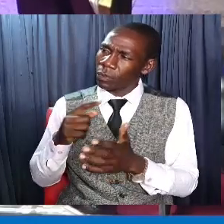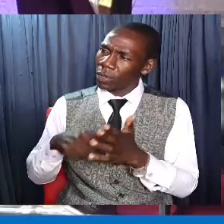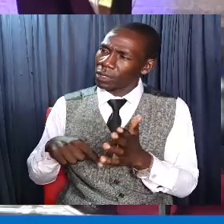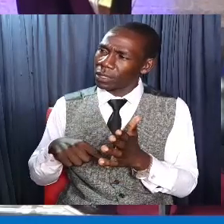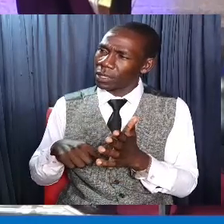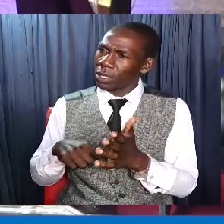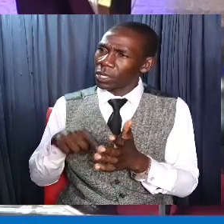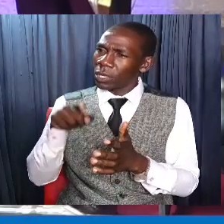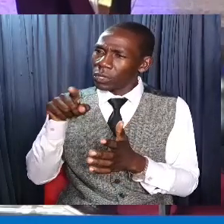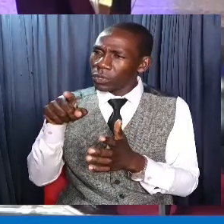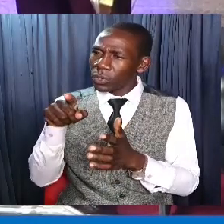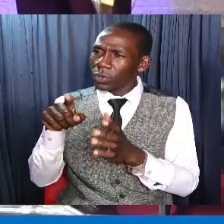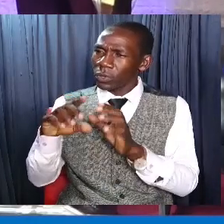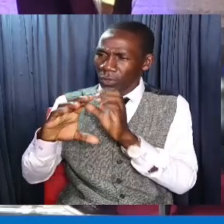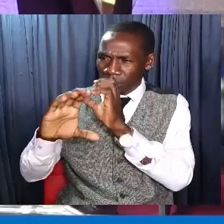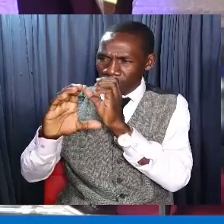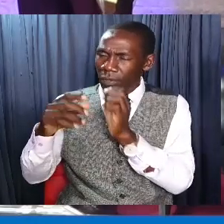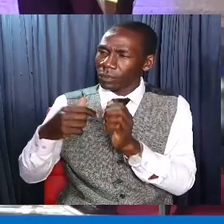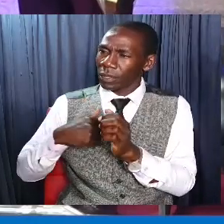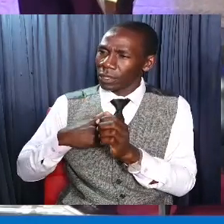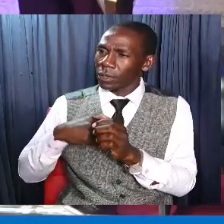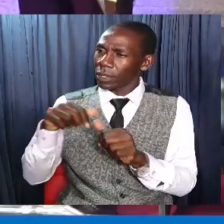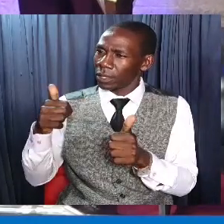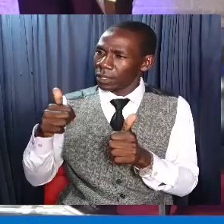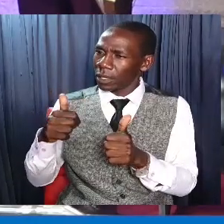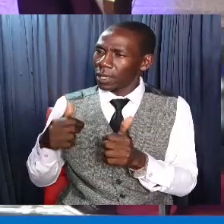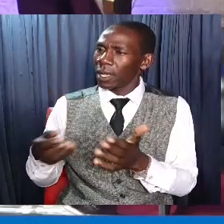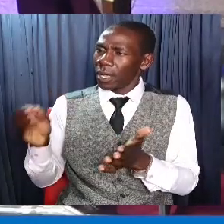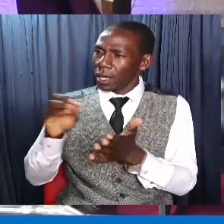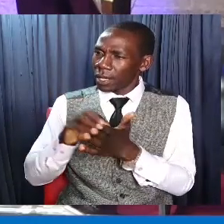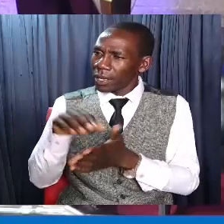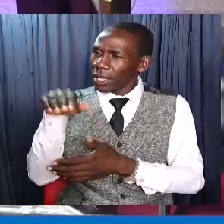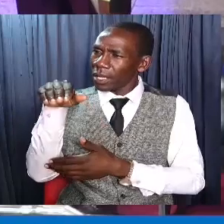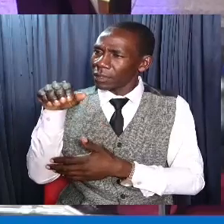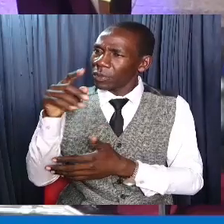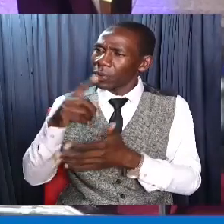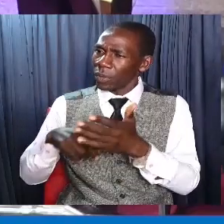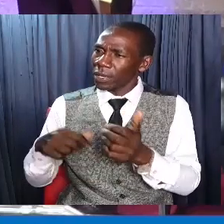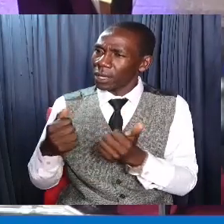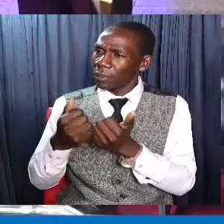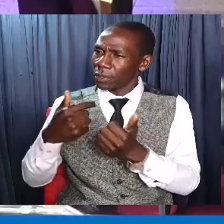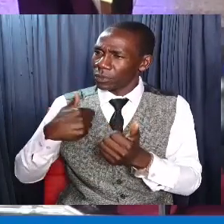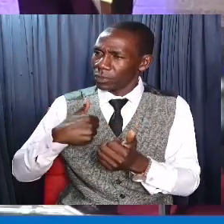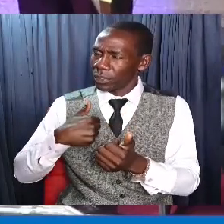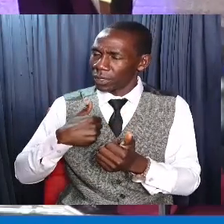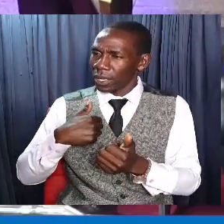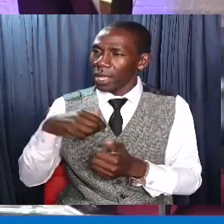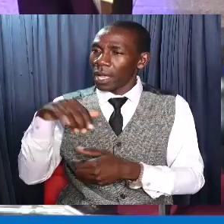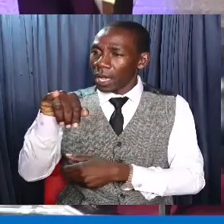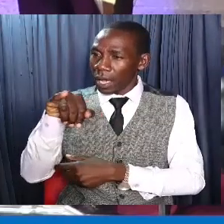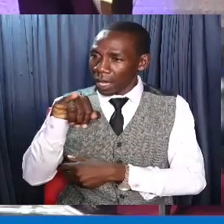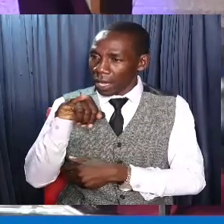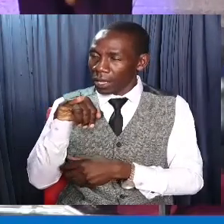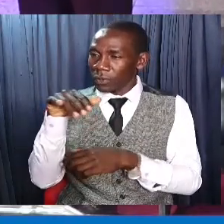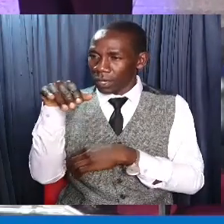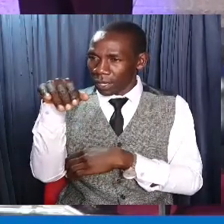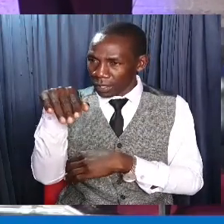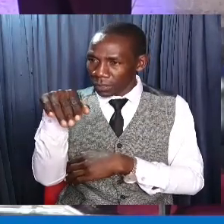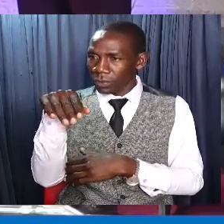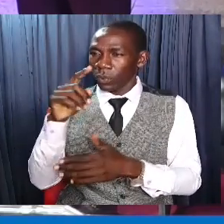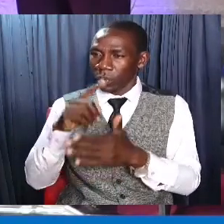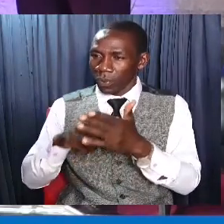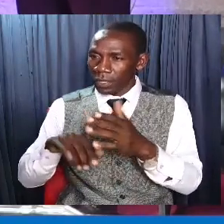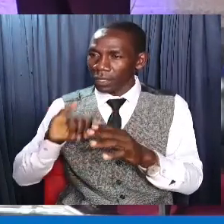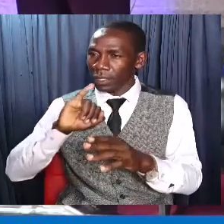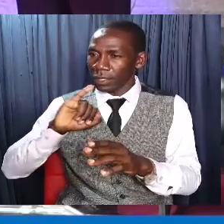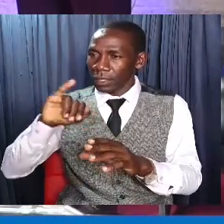it? Wewe si ndio umepima wewe. You are the one who has examined me, okay? Tena waniuliza mimi kuna nini? Again you are inquiring from me. Ni mimi nikuulize kuna nini? Am I the one to inquire